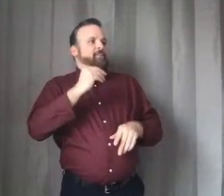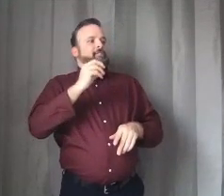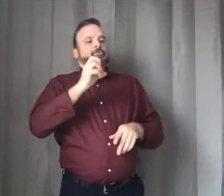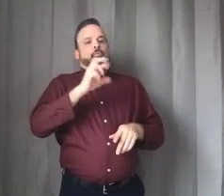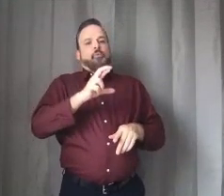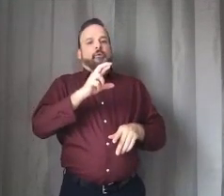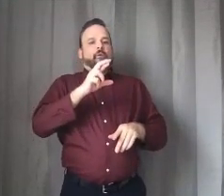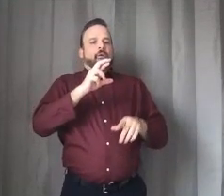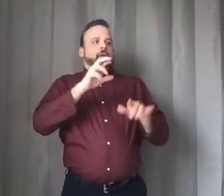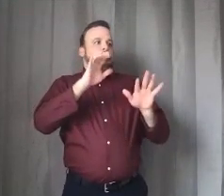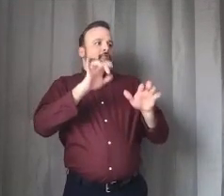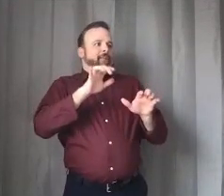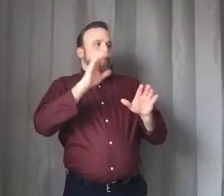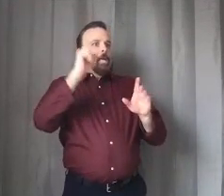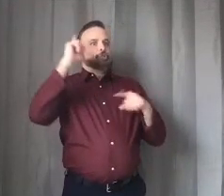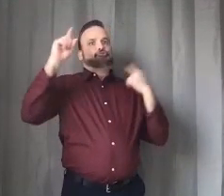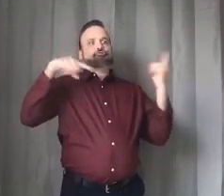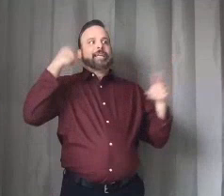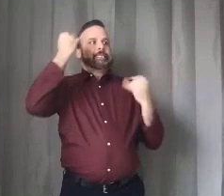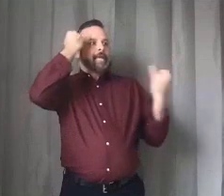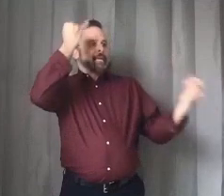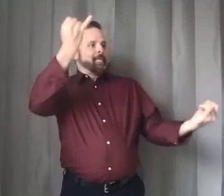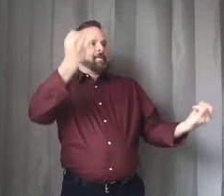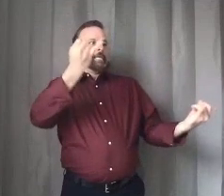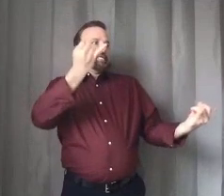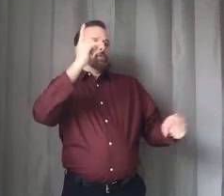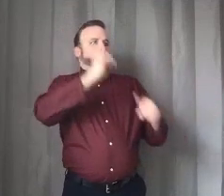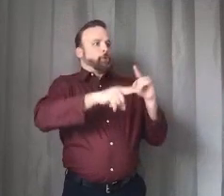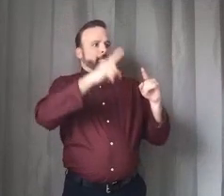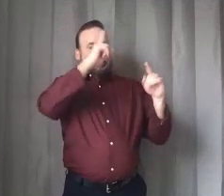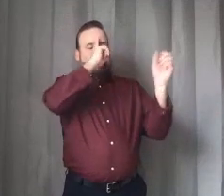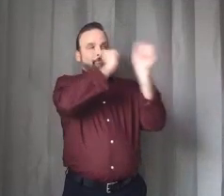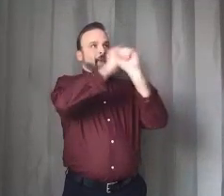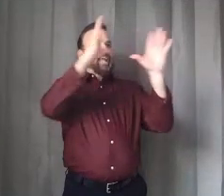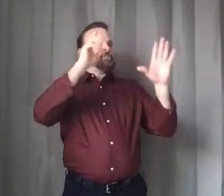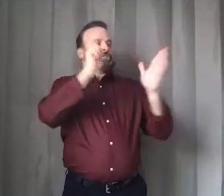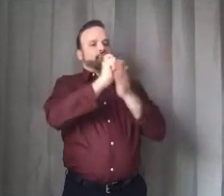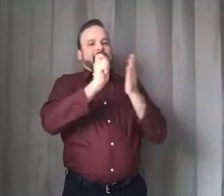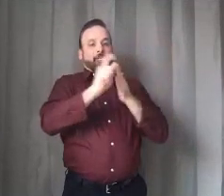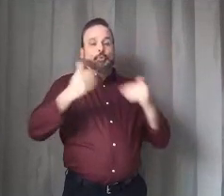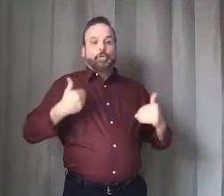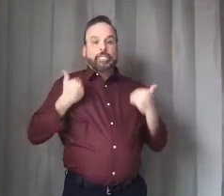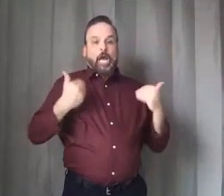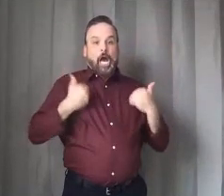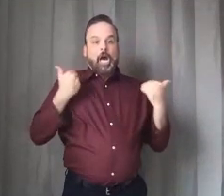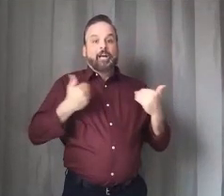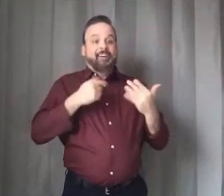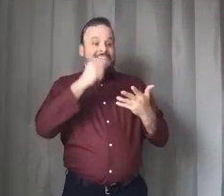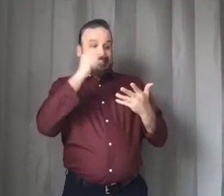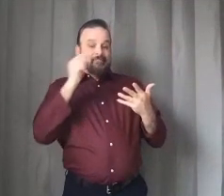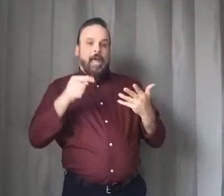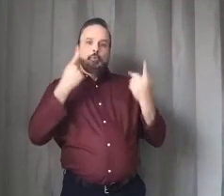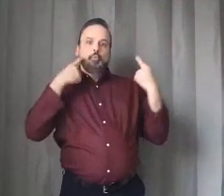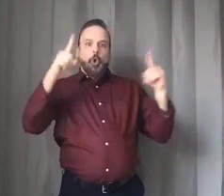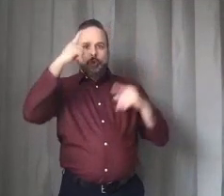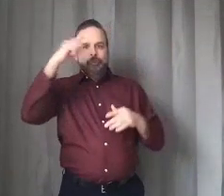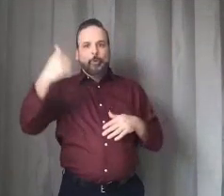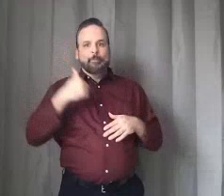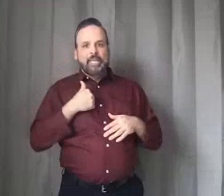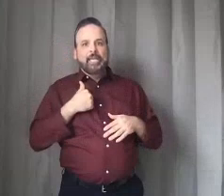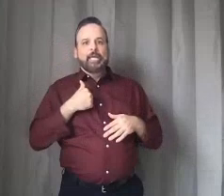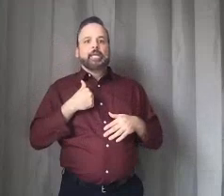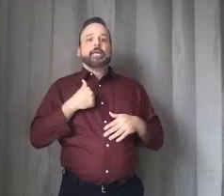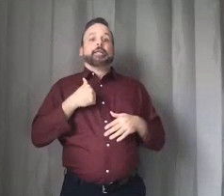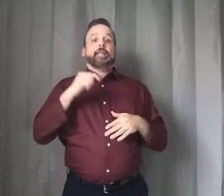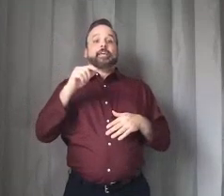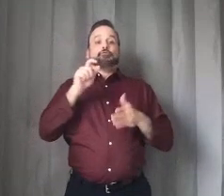that crazy idea that you didn't imagine writing when you were young is the thing, are the things that actually work for me. Like writing Dorothy